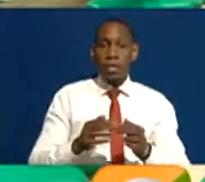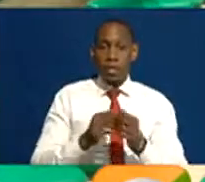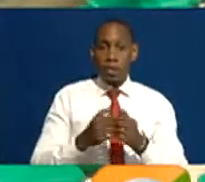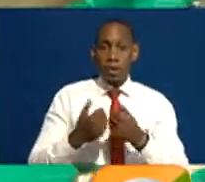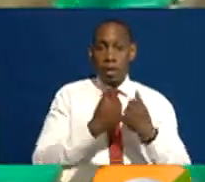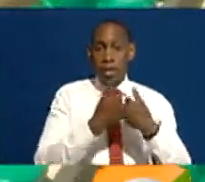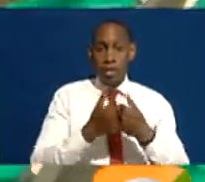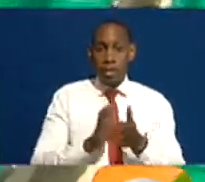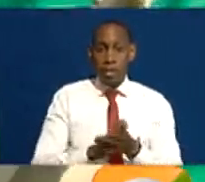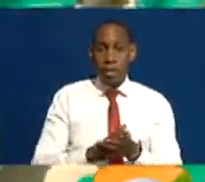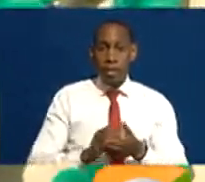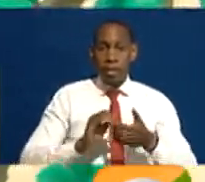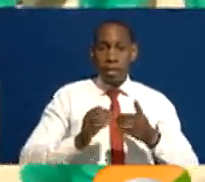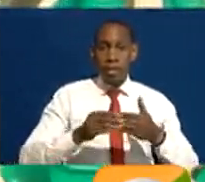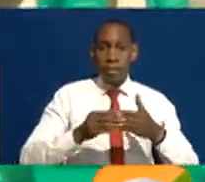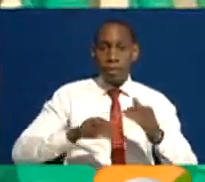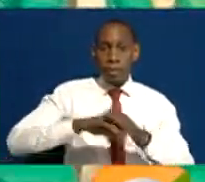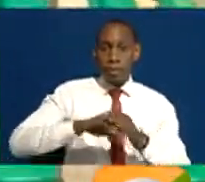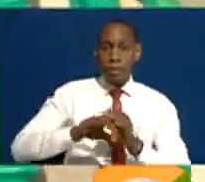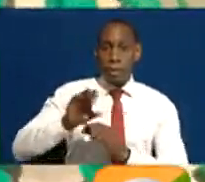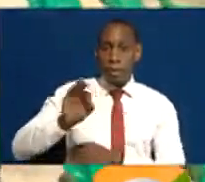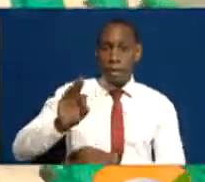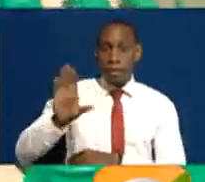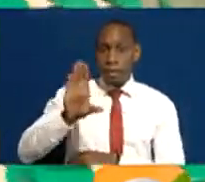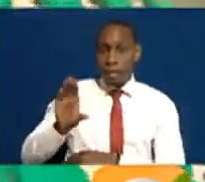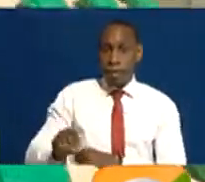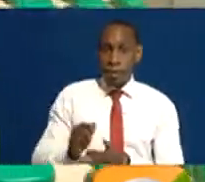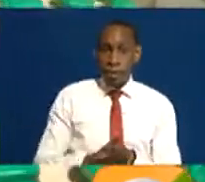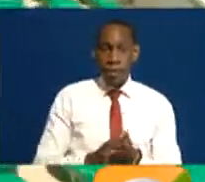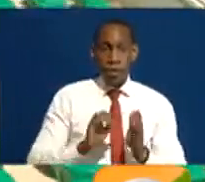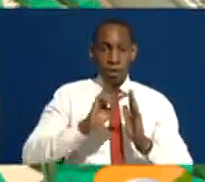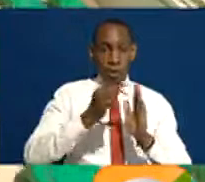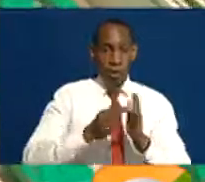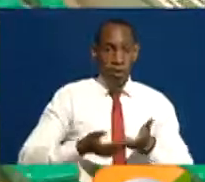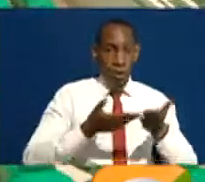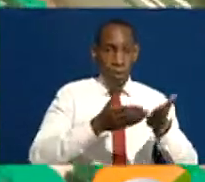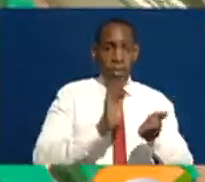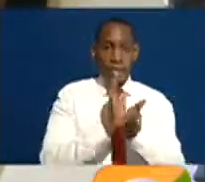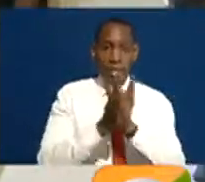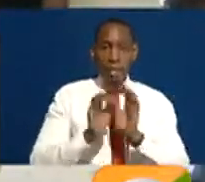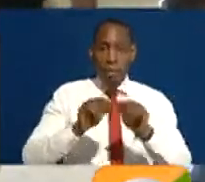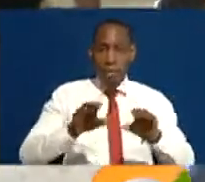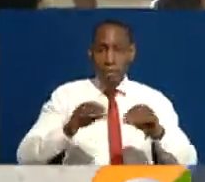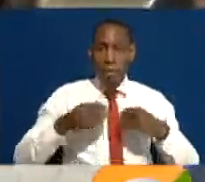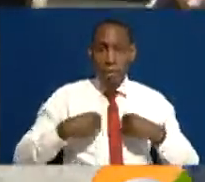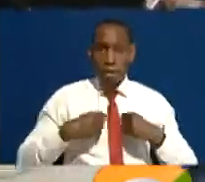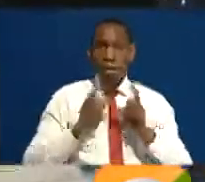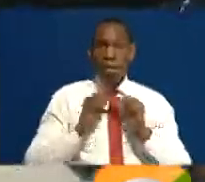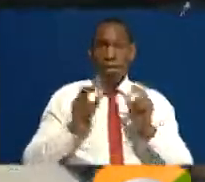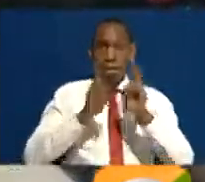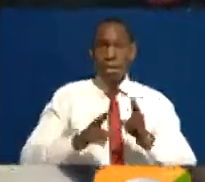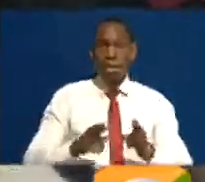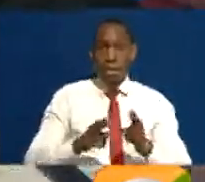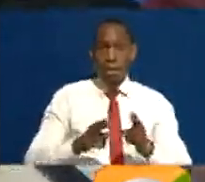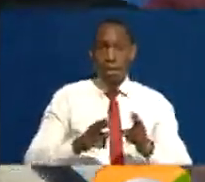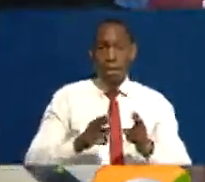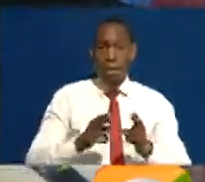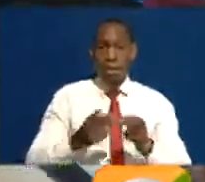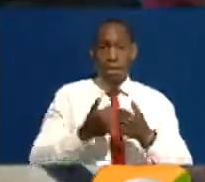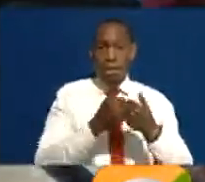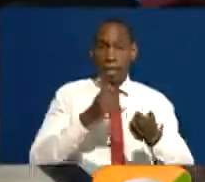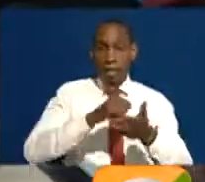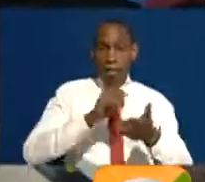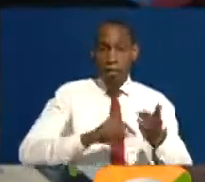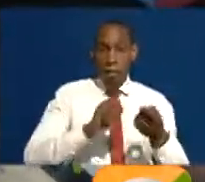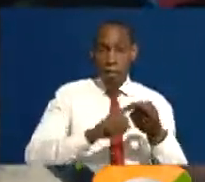matches. Confederation of Africa Football, CAF, had made certain conditions for Kasarani to be allowed to host international matches. They